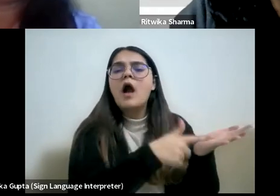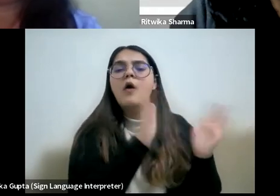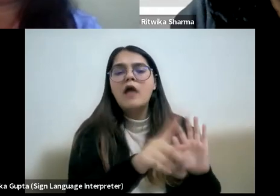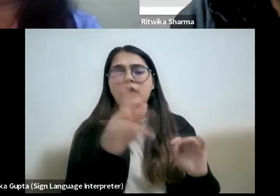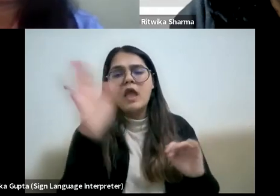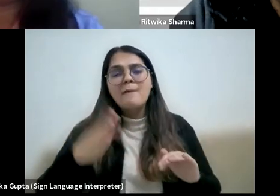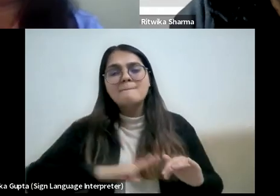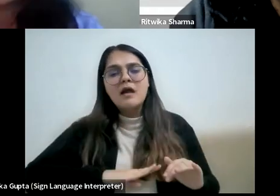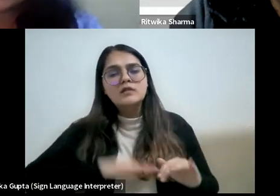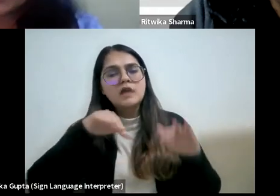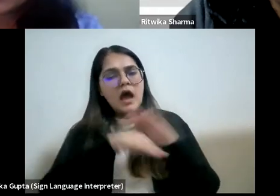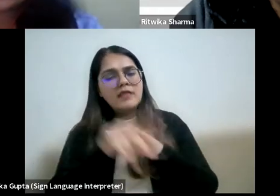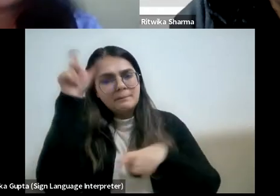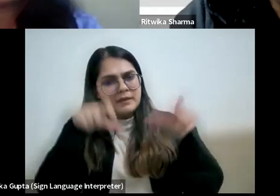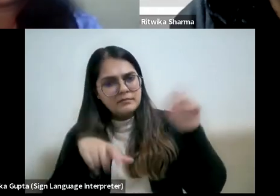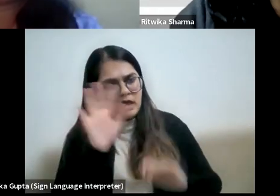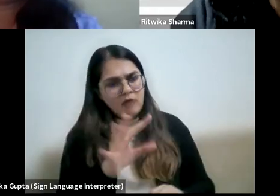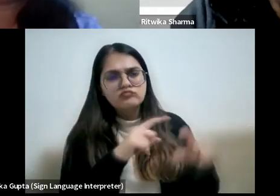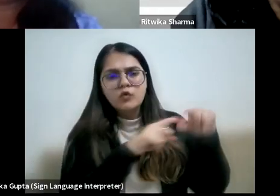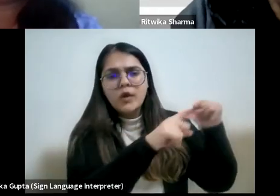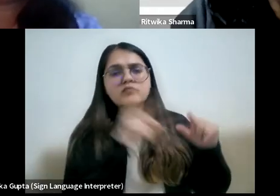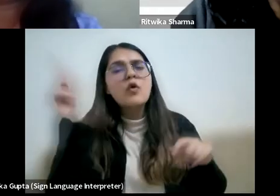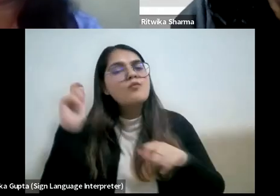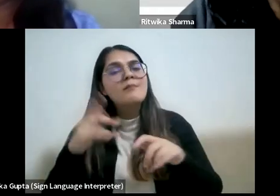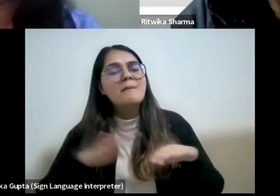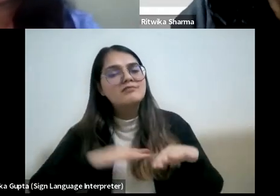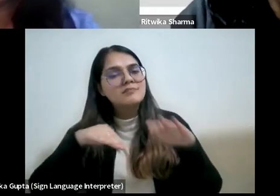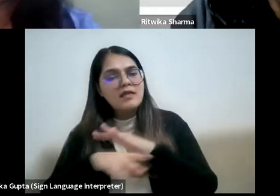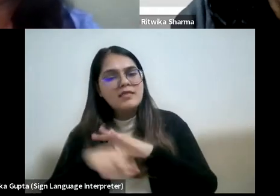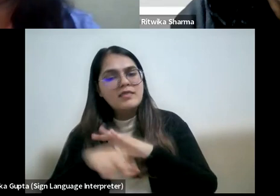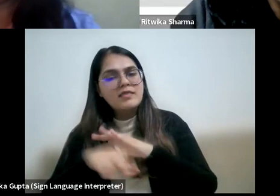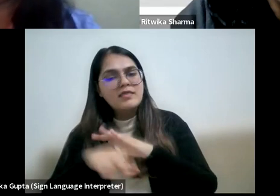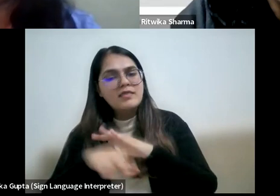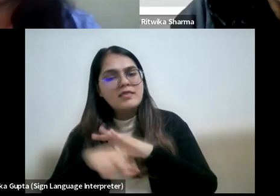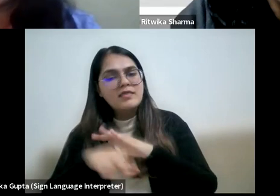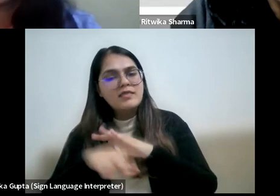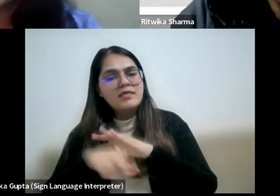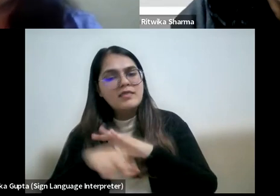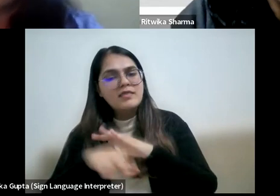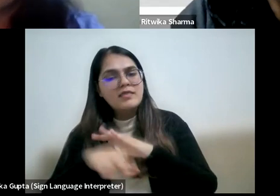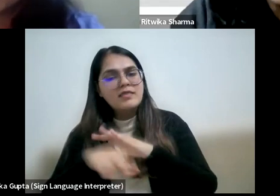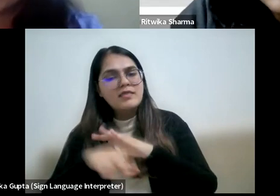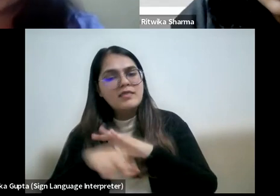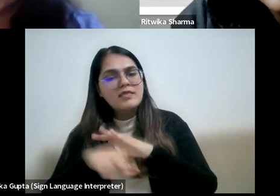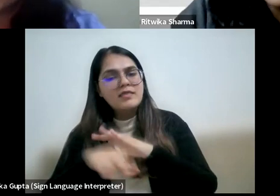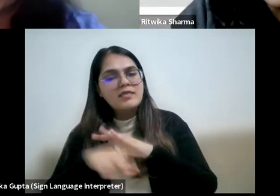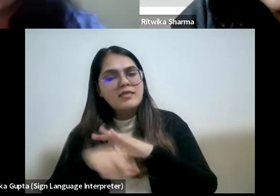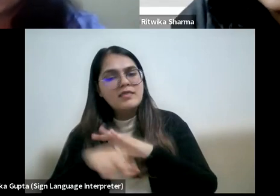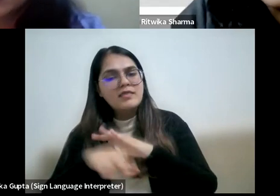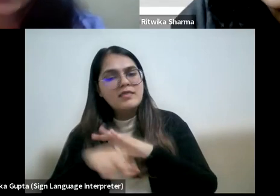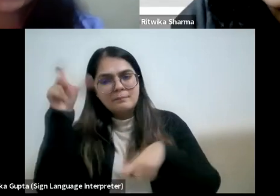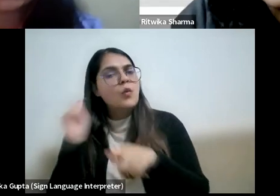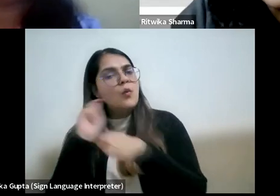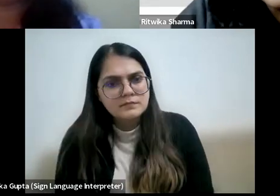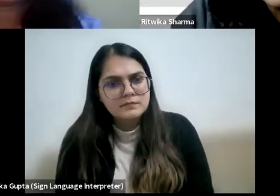mostly working class, but a bit more like in the middle